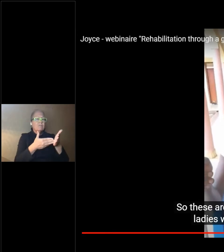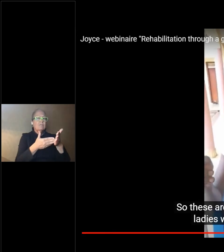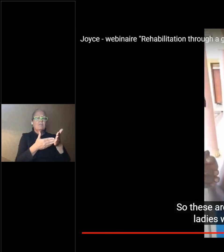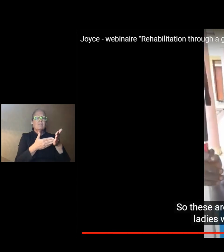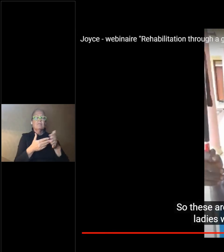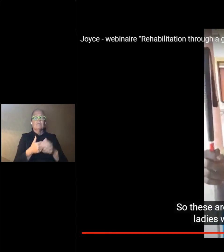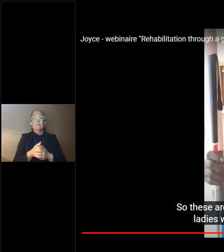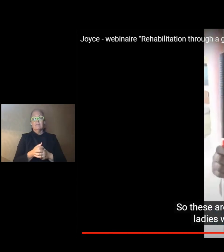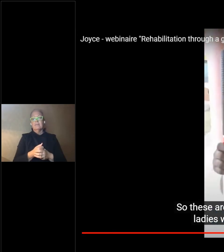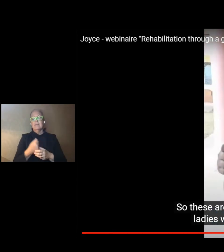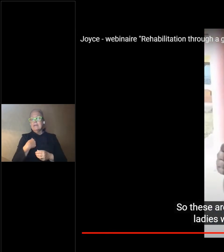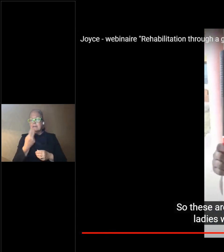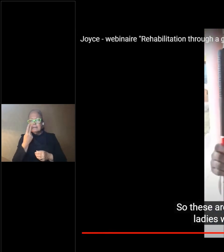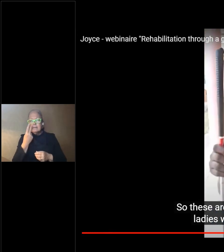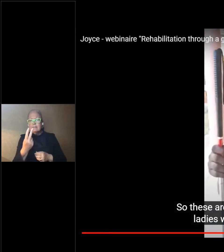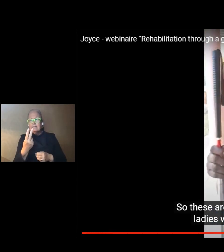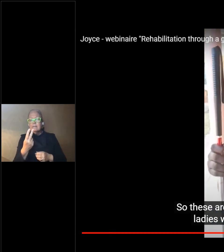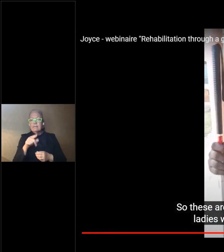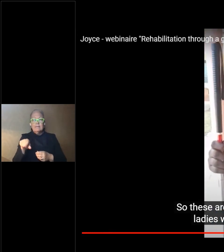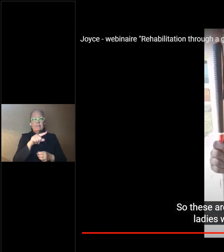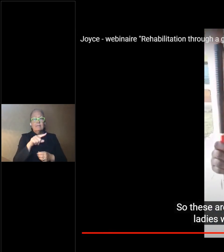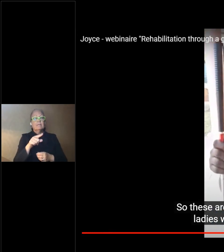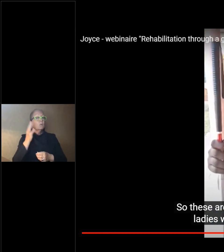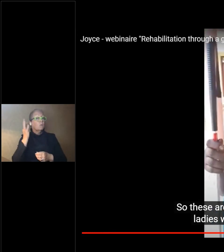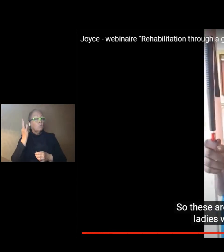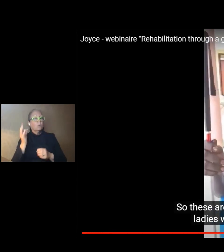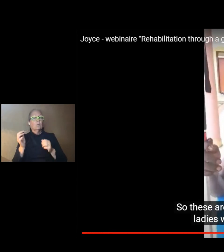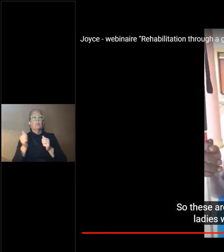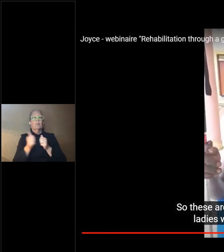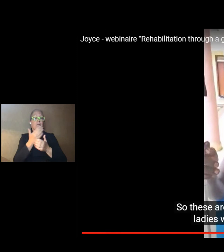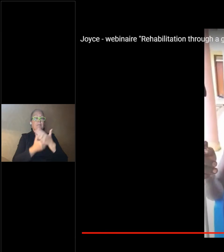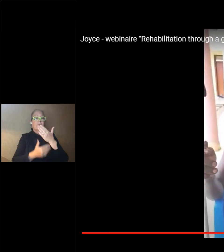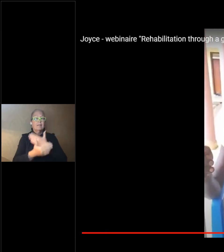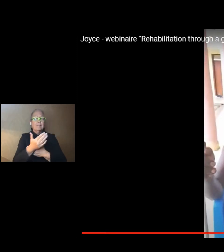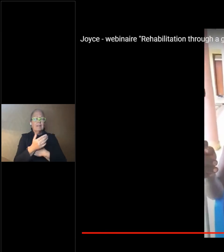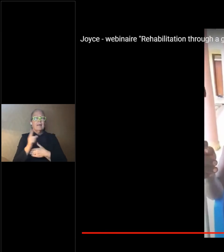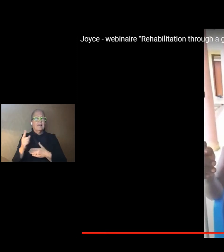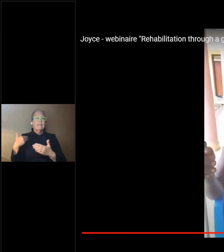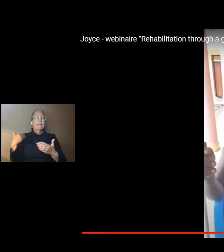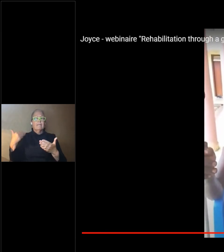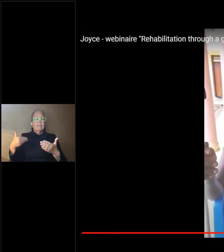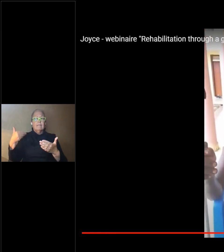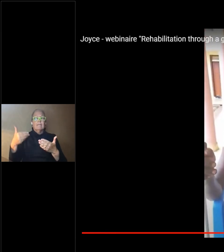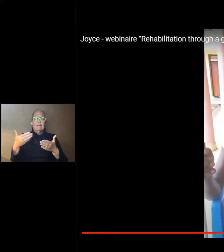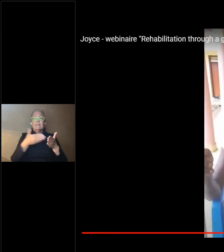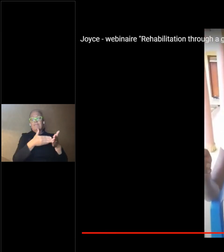that ladies with disabilities are facing. So